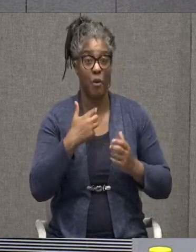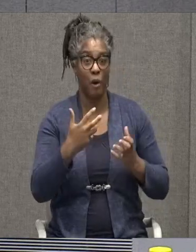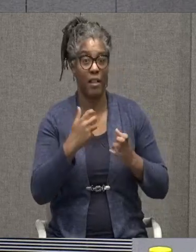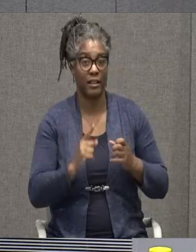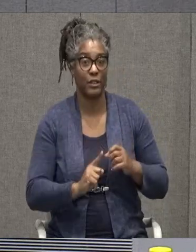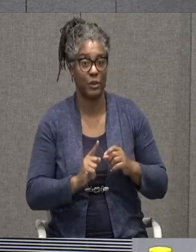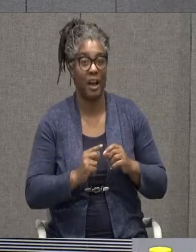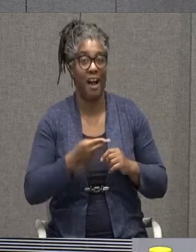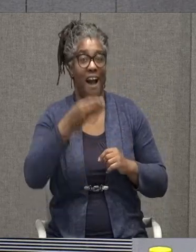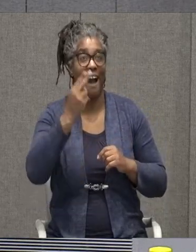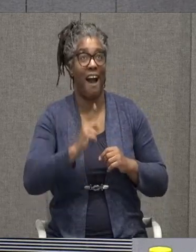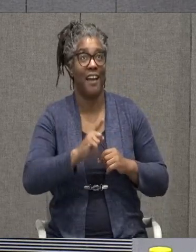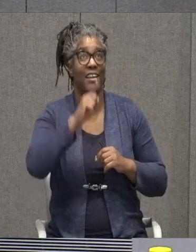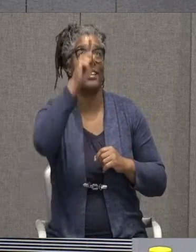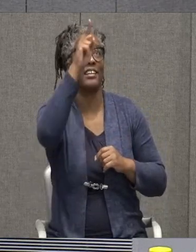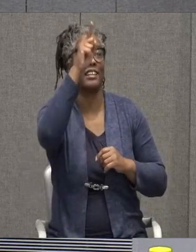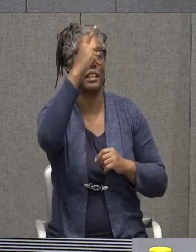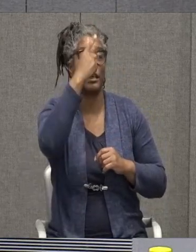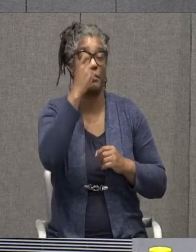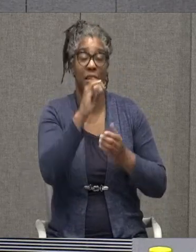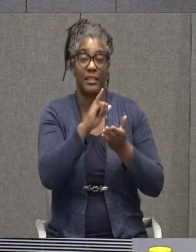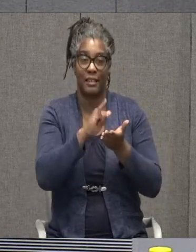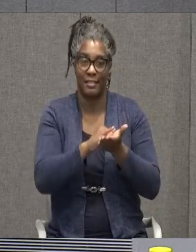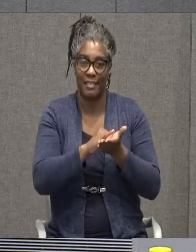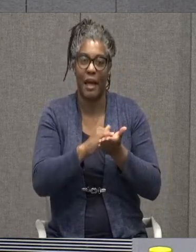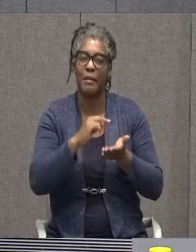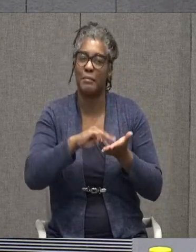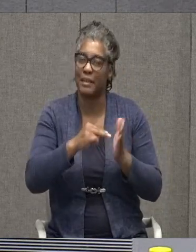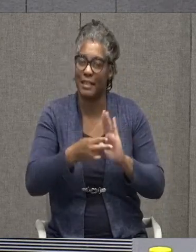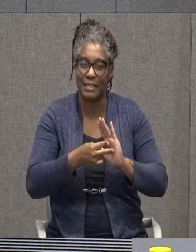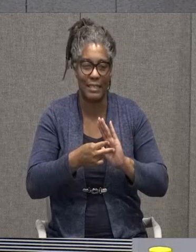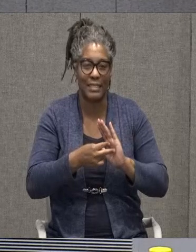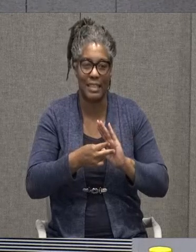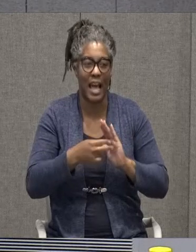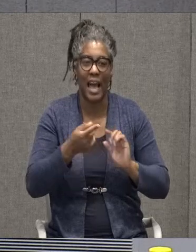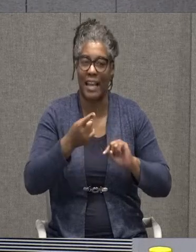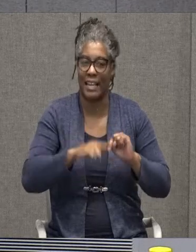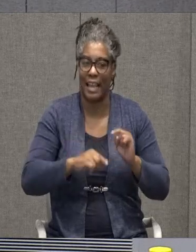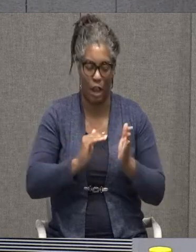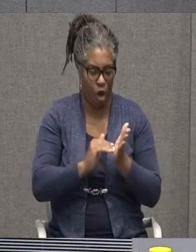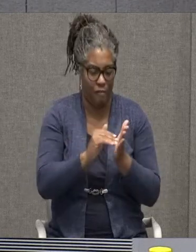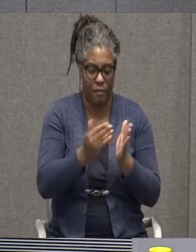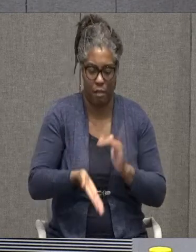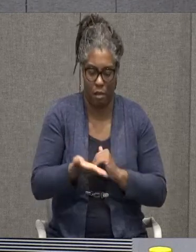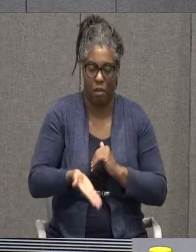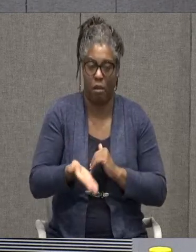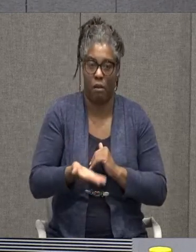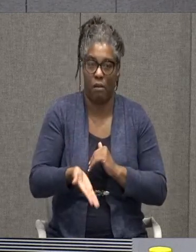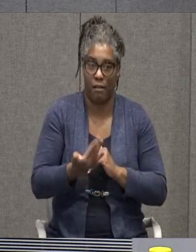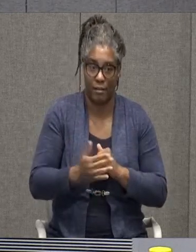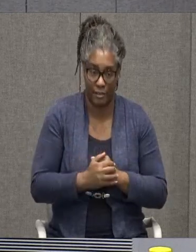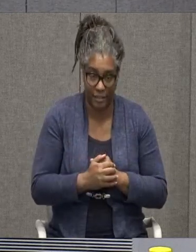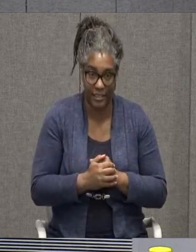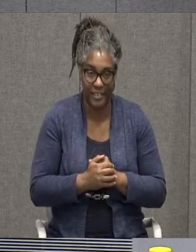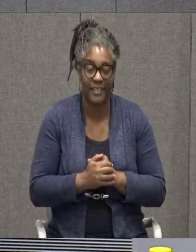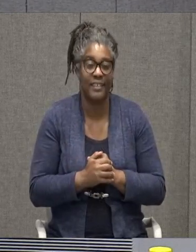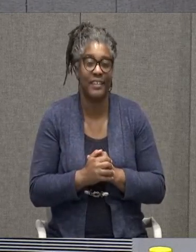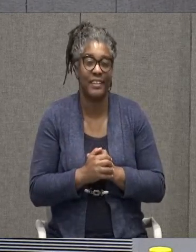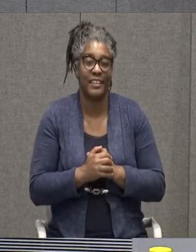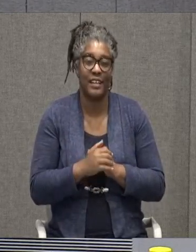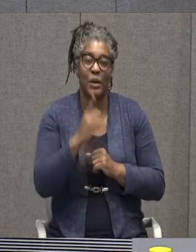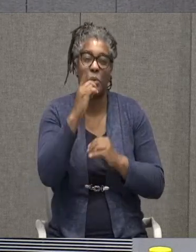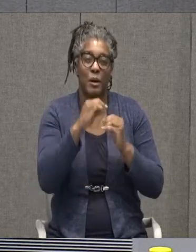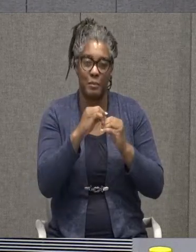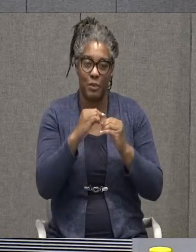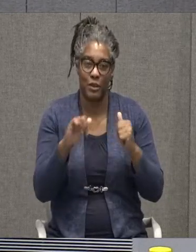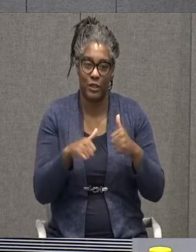then because of that, I wasn't able to strike it as often. So we're gonna try one more challenge.